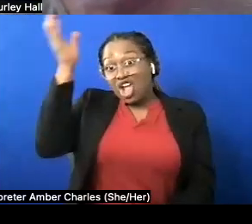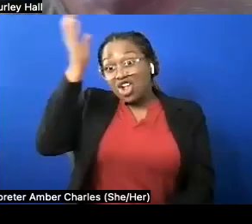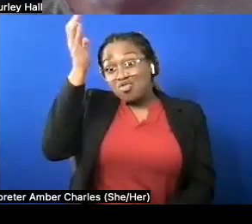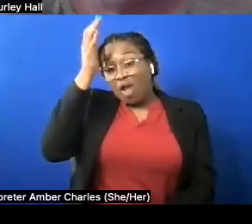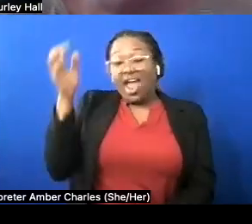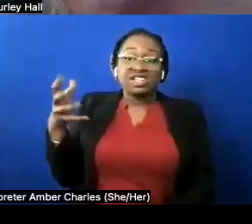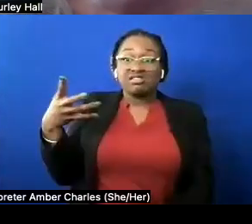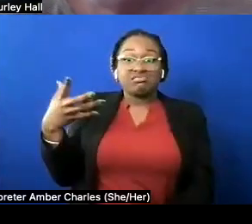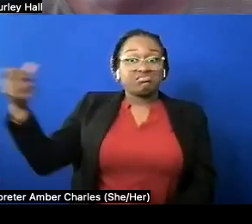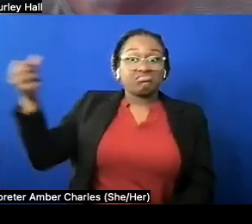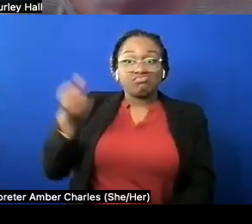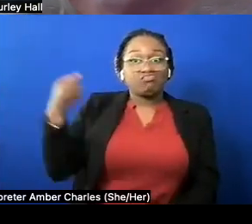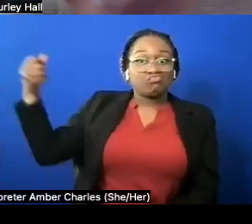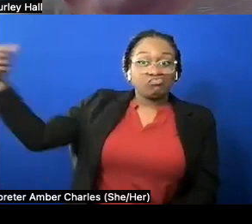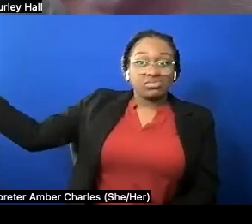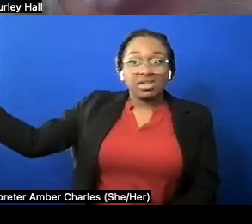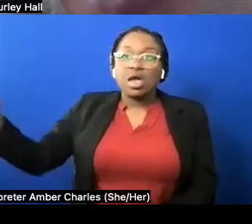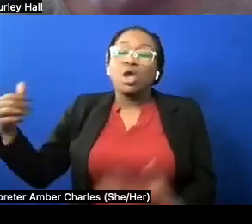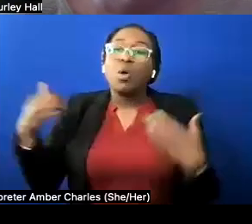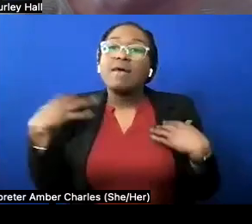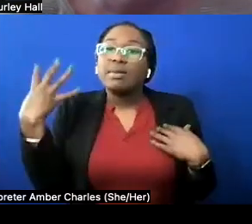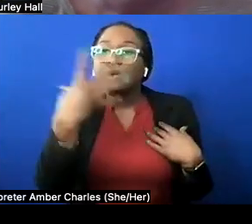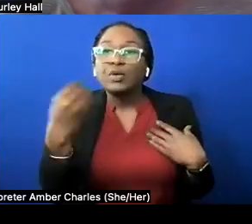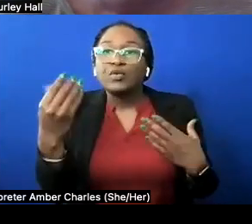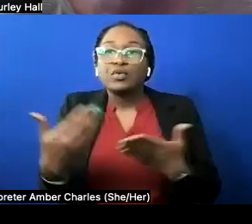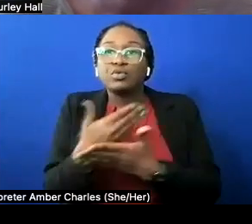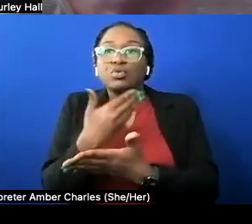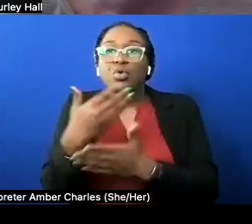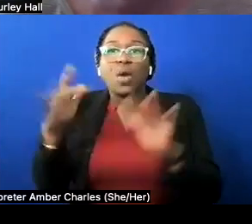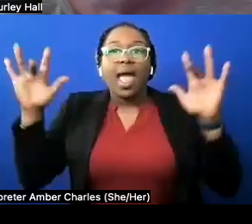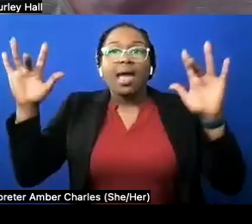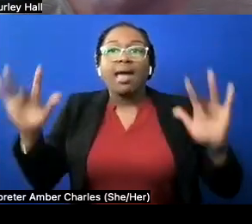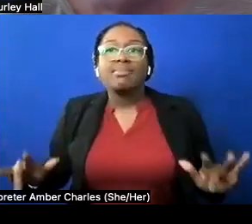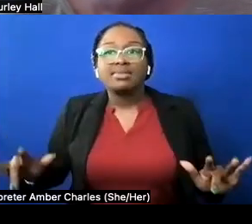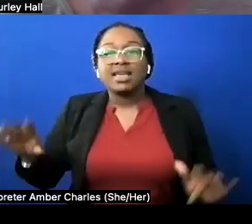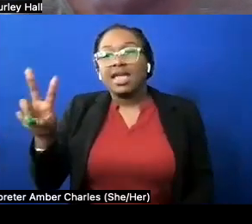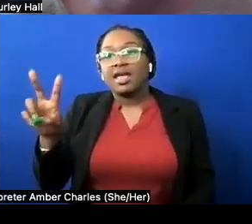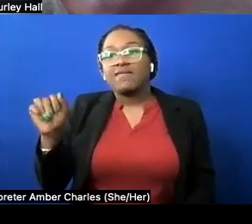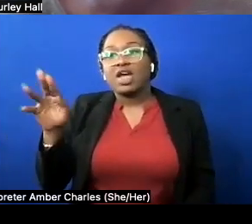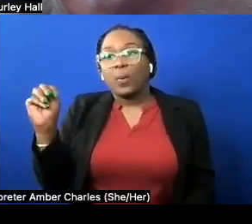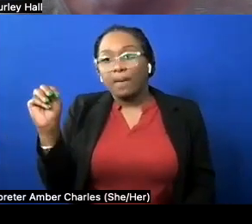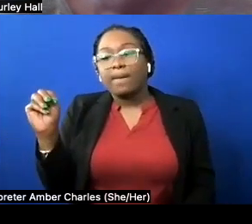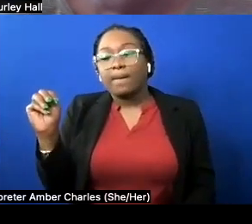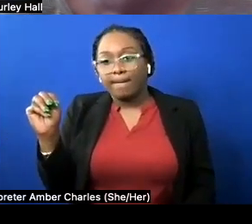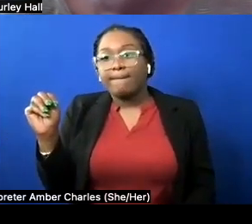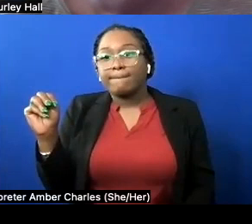guess what? You have a beautiful, new, empty vacuum into which